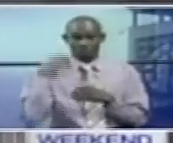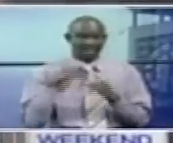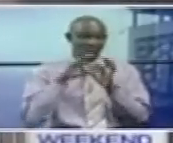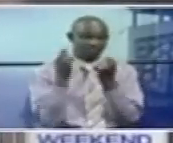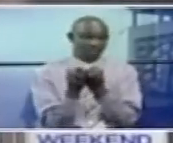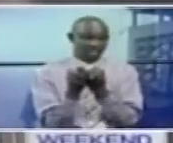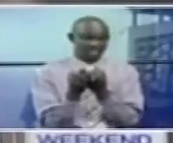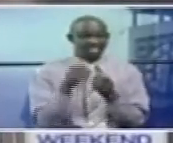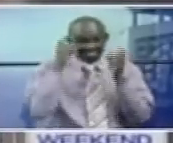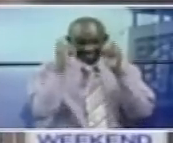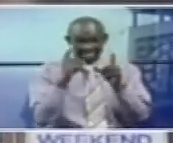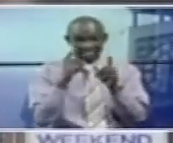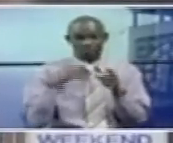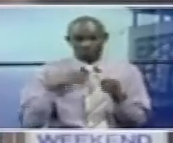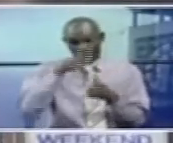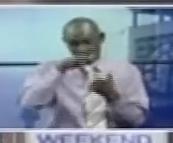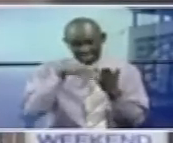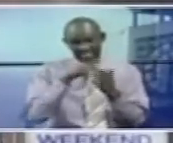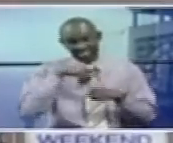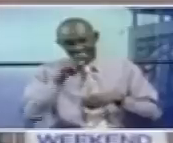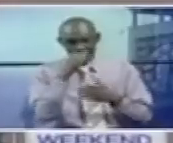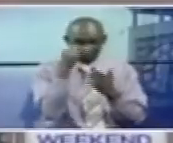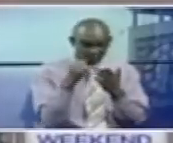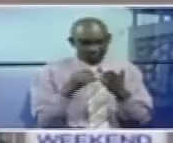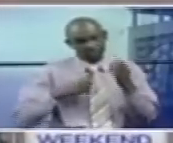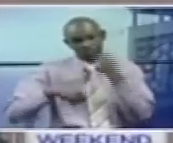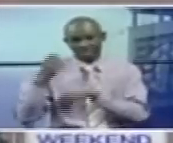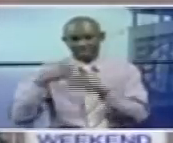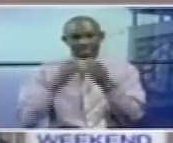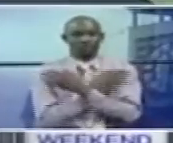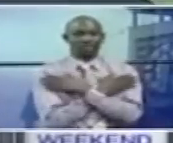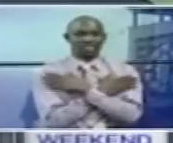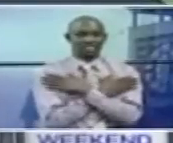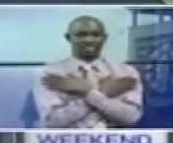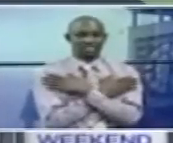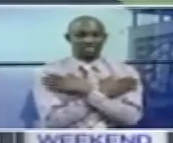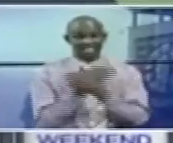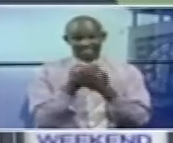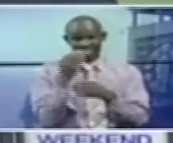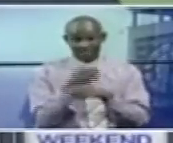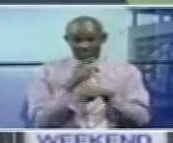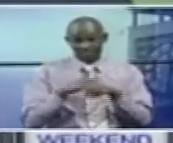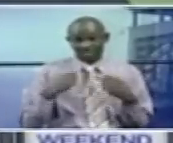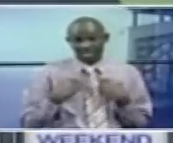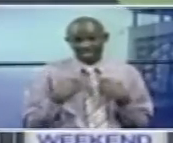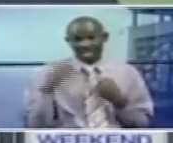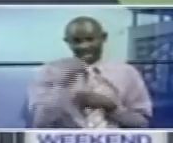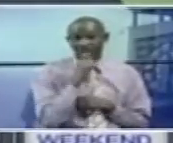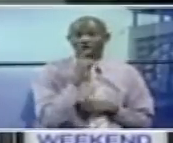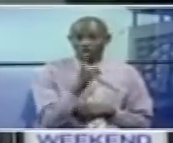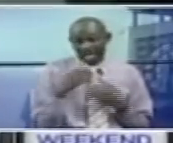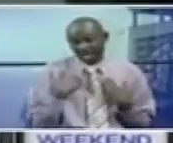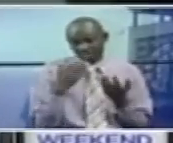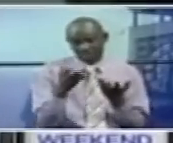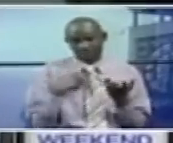family. He decided to paint on his own and sell his artwork to friends. Sometimes I lack orders. Sometimes